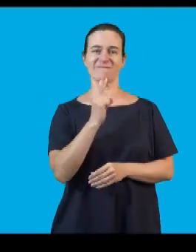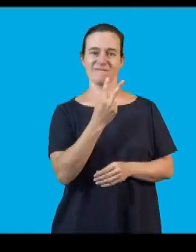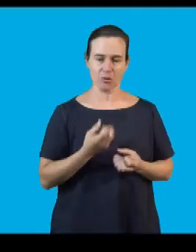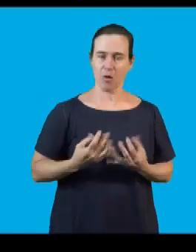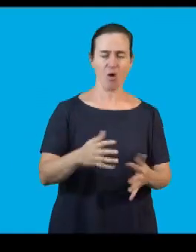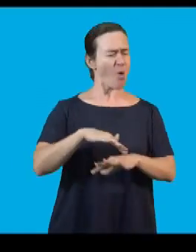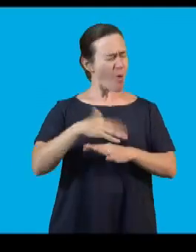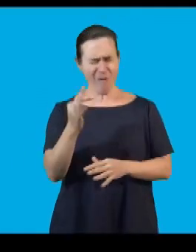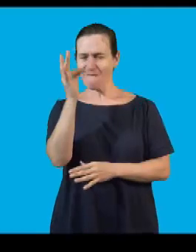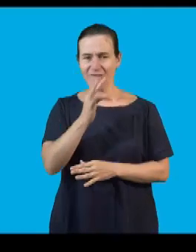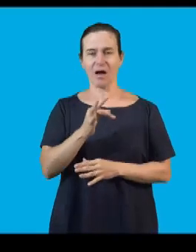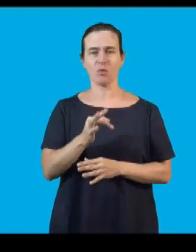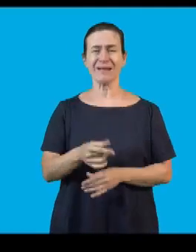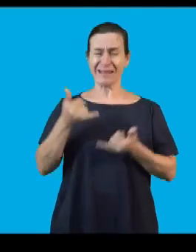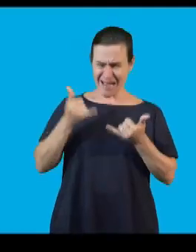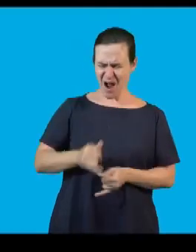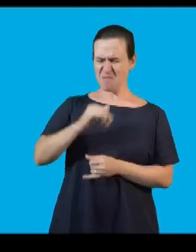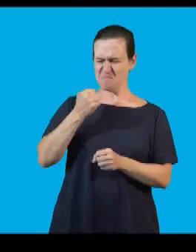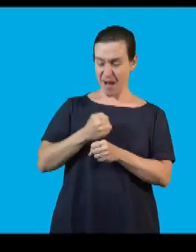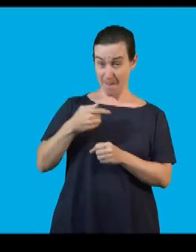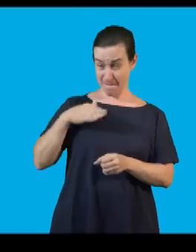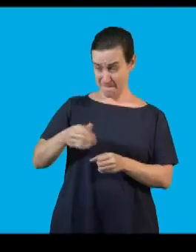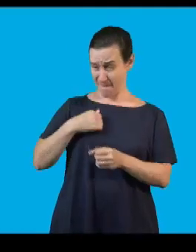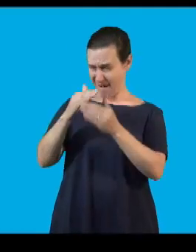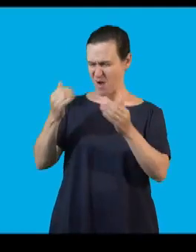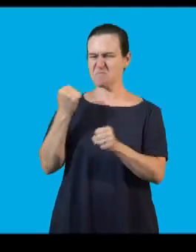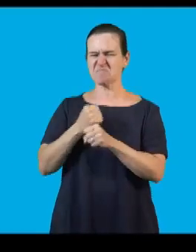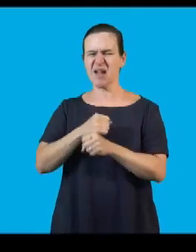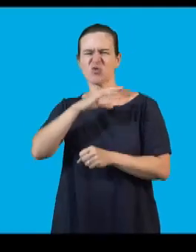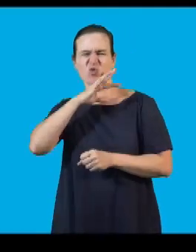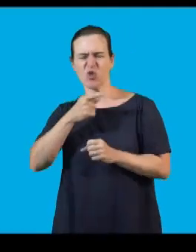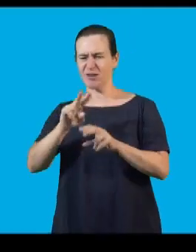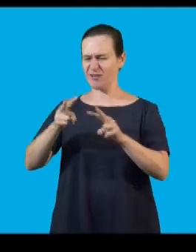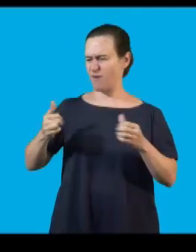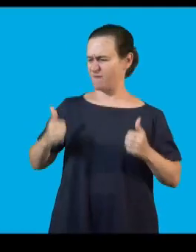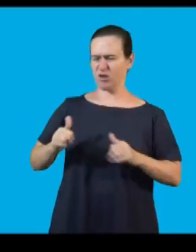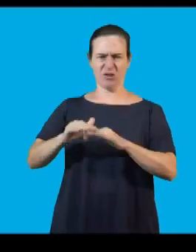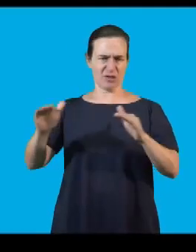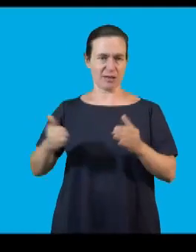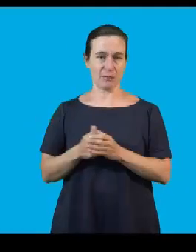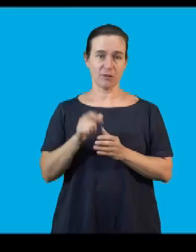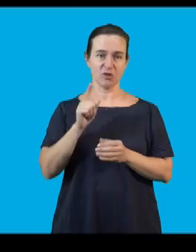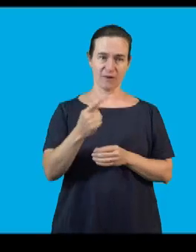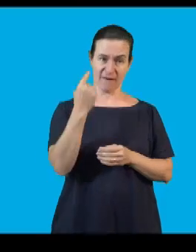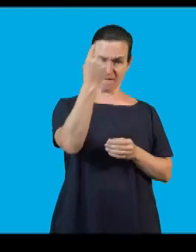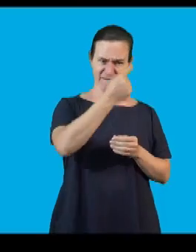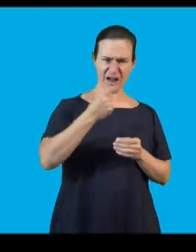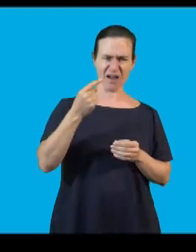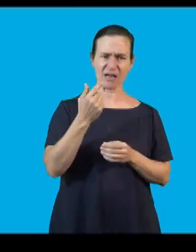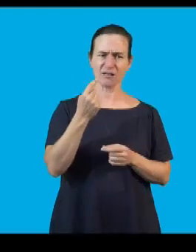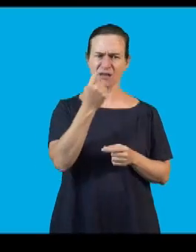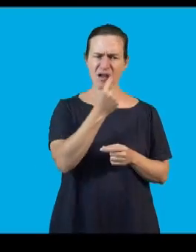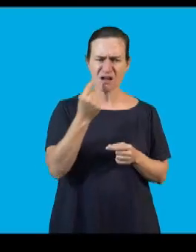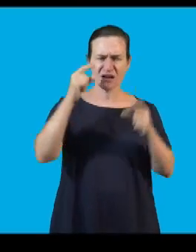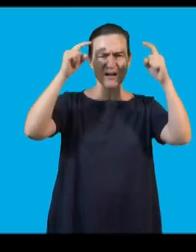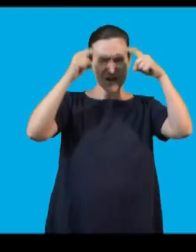vegetable patch or the flower beds, and then you drag this mud all over my furniture. So if we look at his face, it looks rather angry.